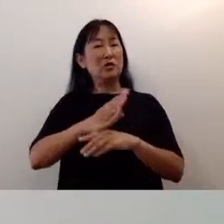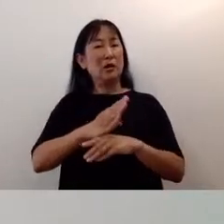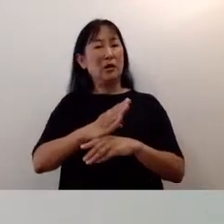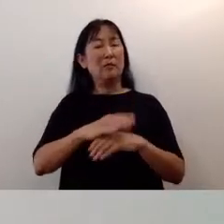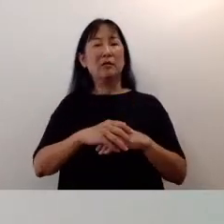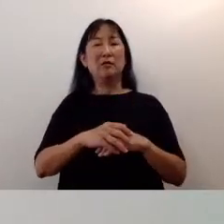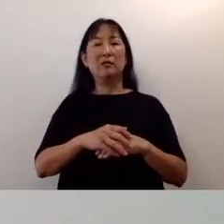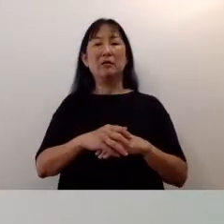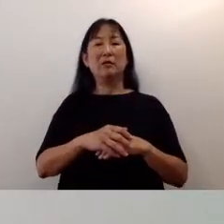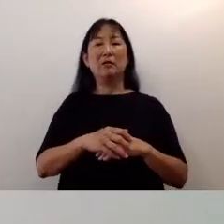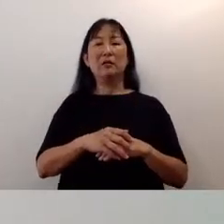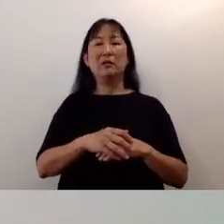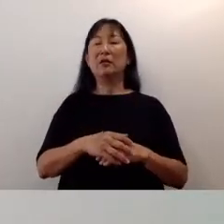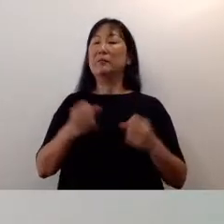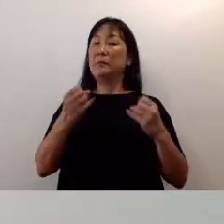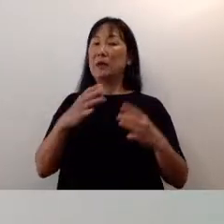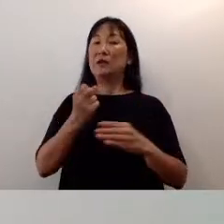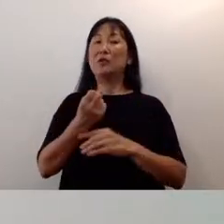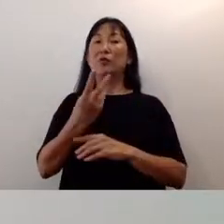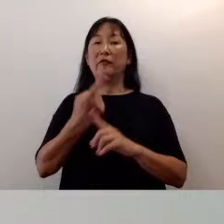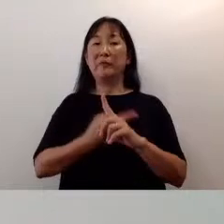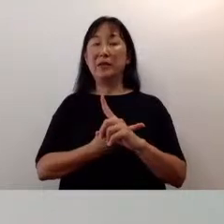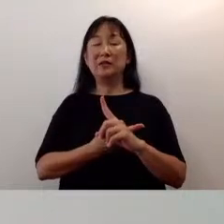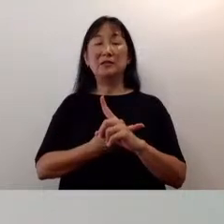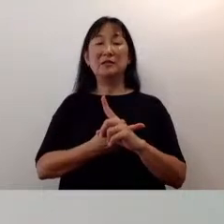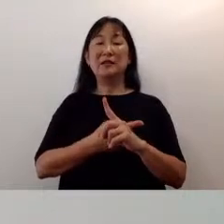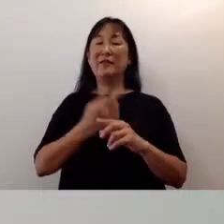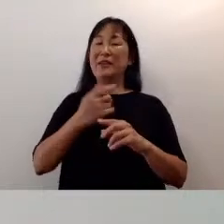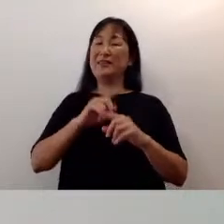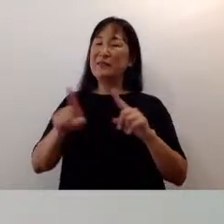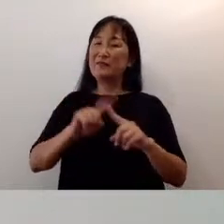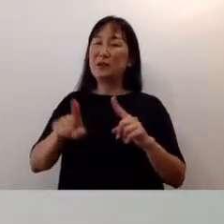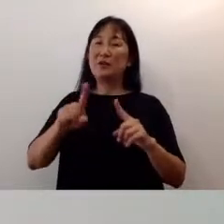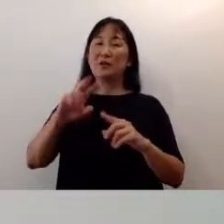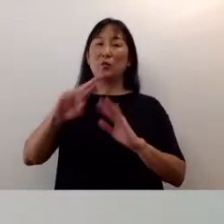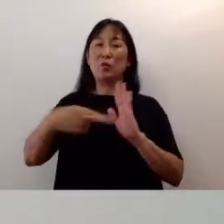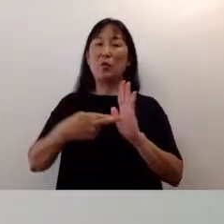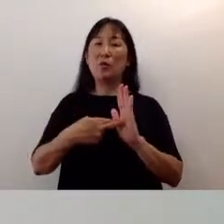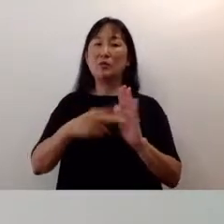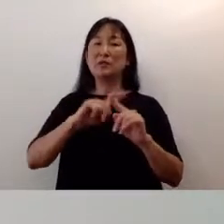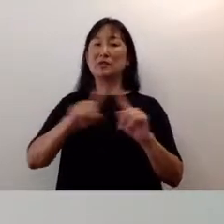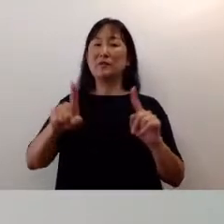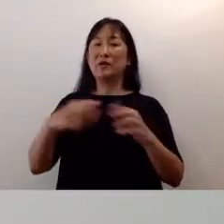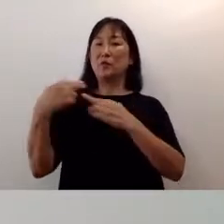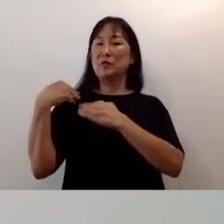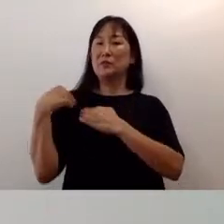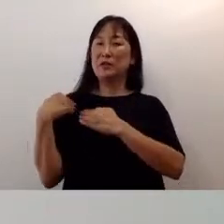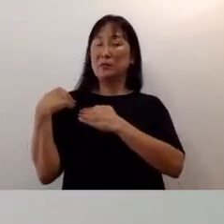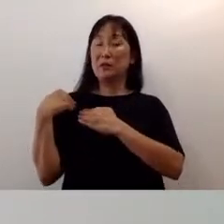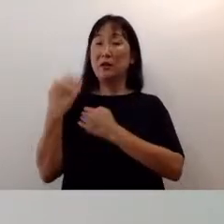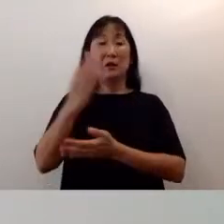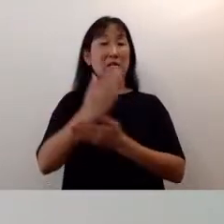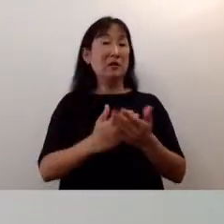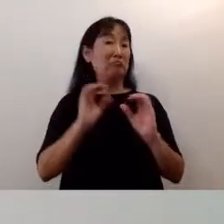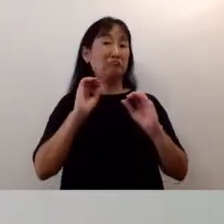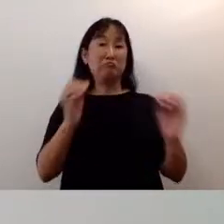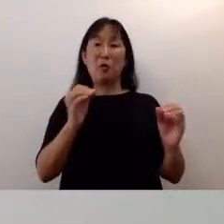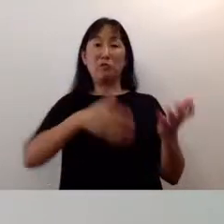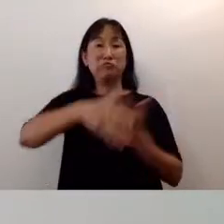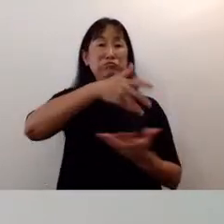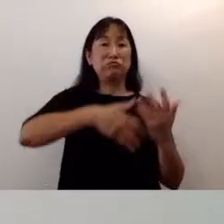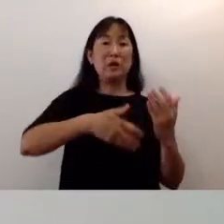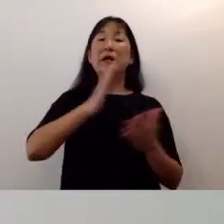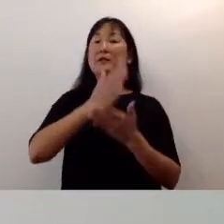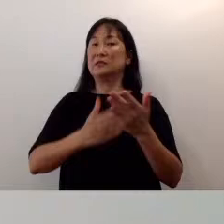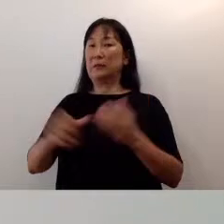12-month teachers do a lot of different job types. In some cases, they never interact with any students. In other cases, they are. And